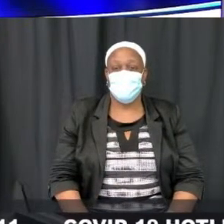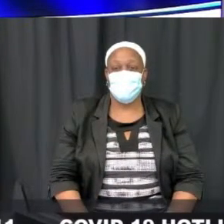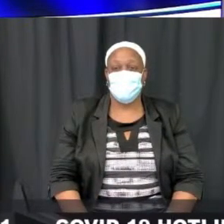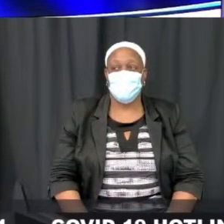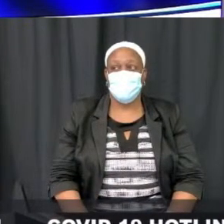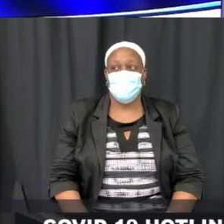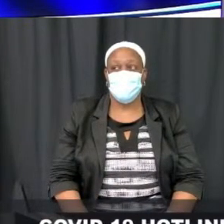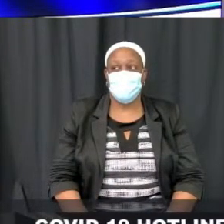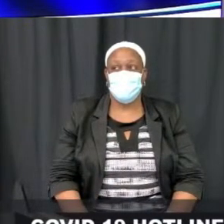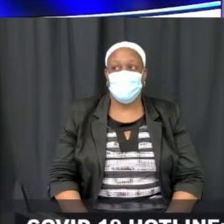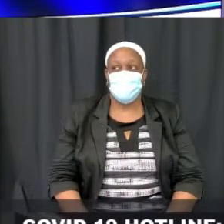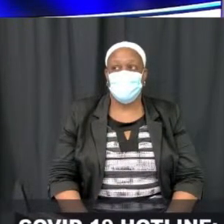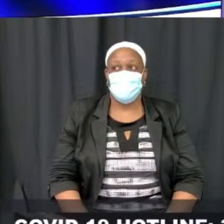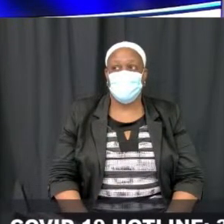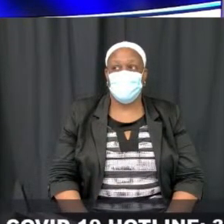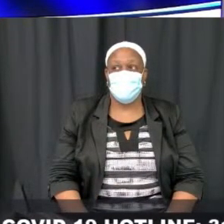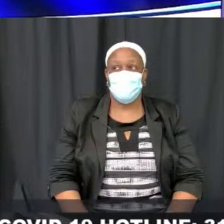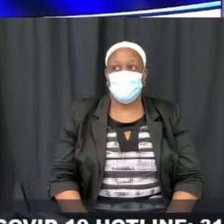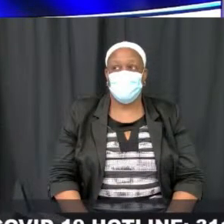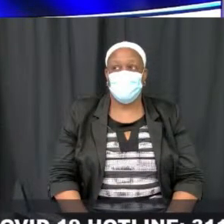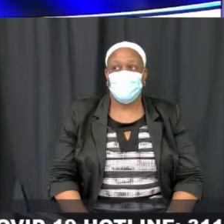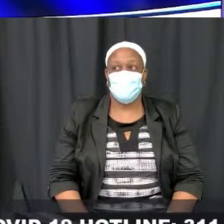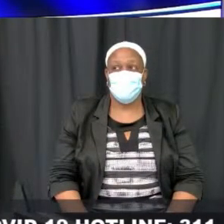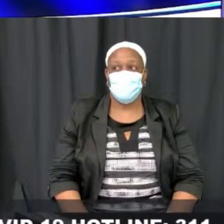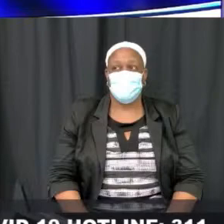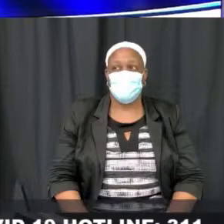to quarantine?